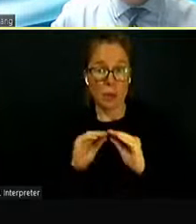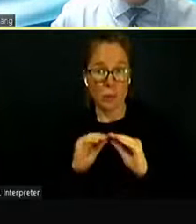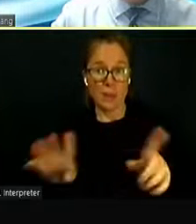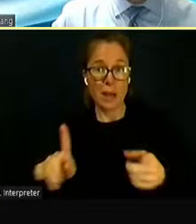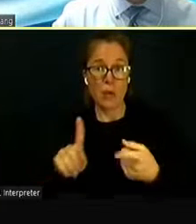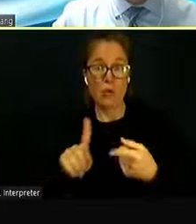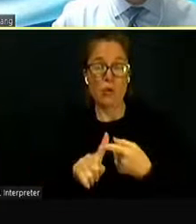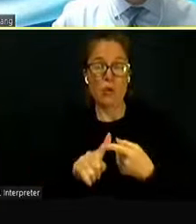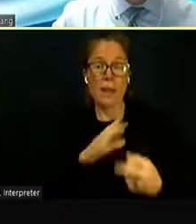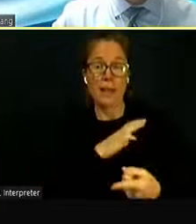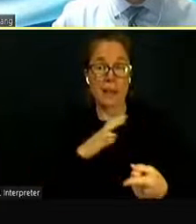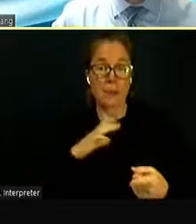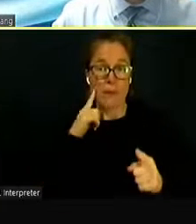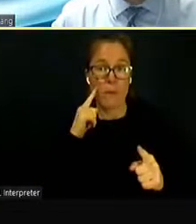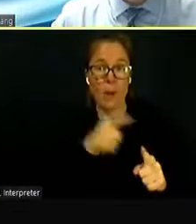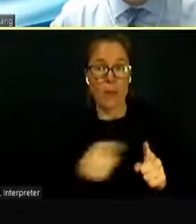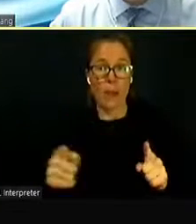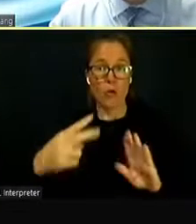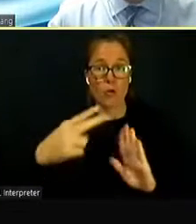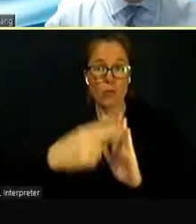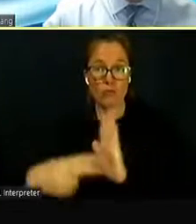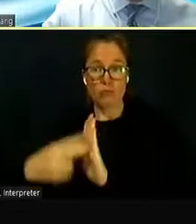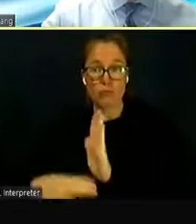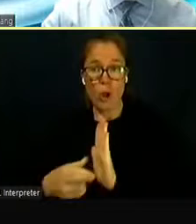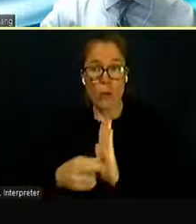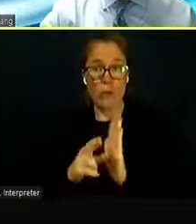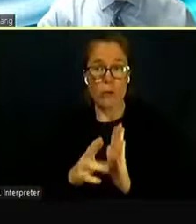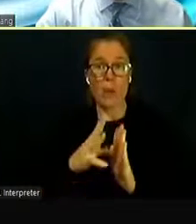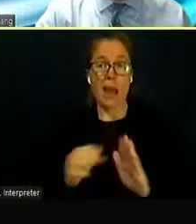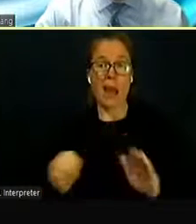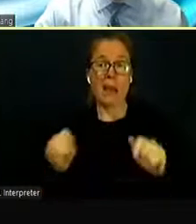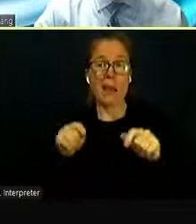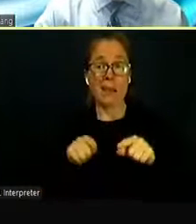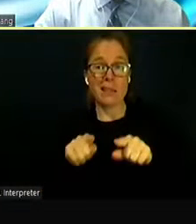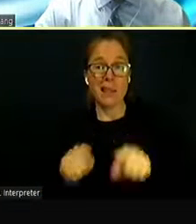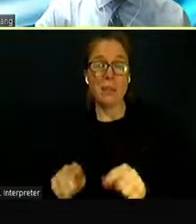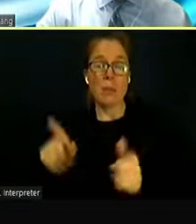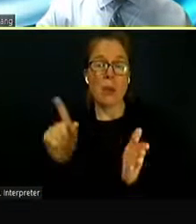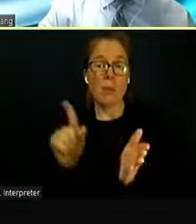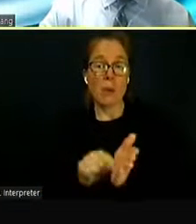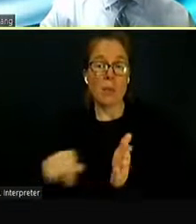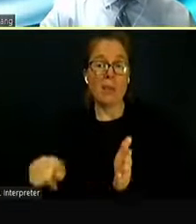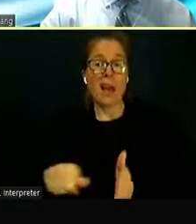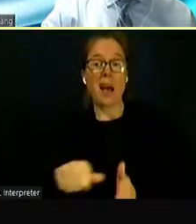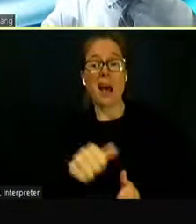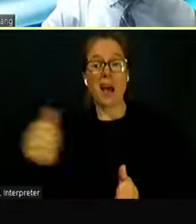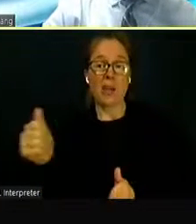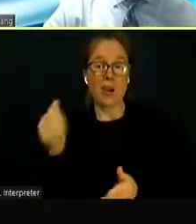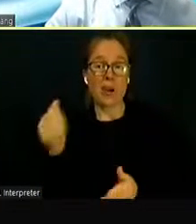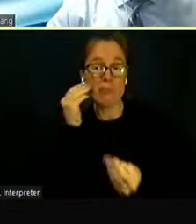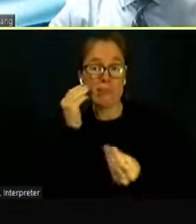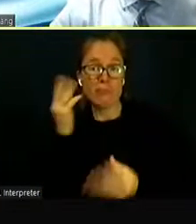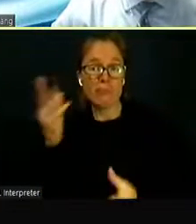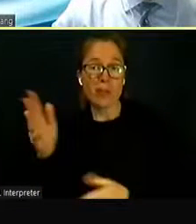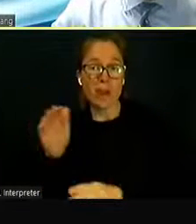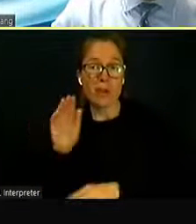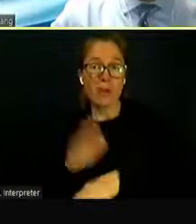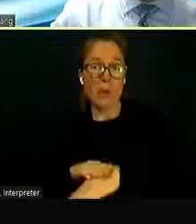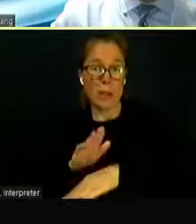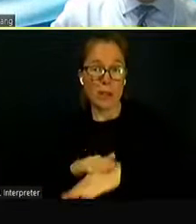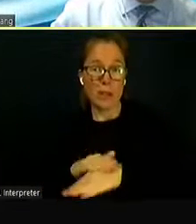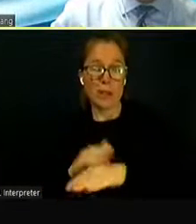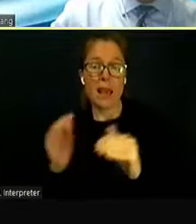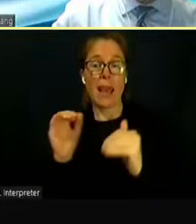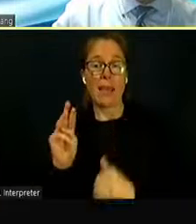for review. At the same time, we also publish a public hearing notice at the end of April for May. So moving on to May, in